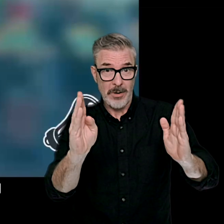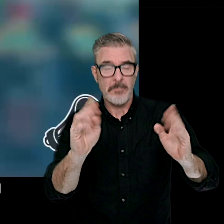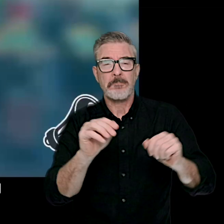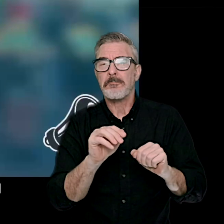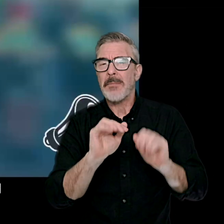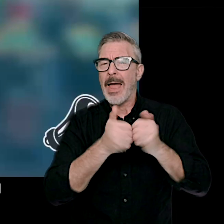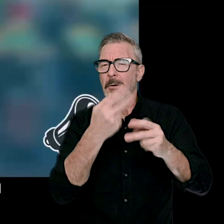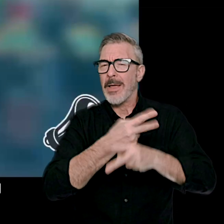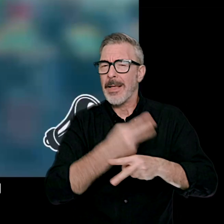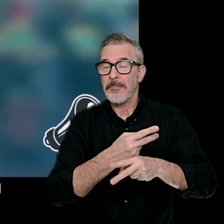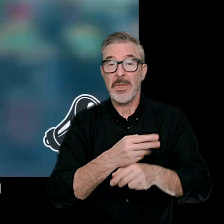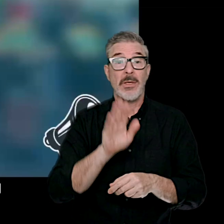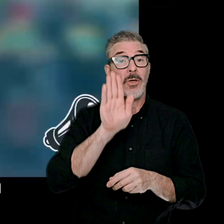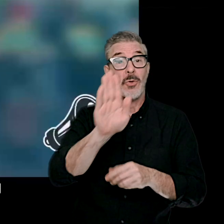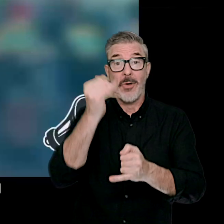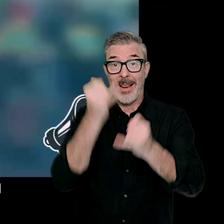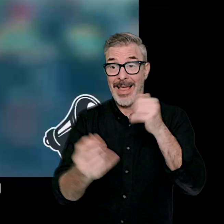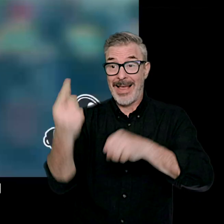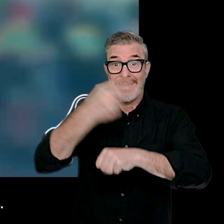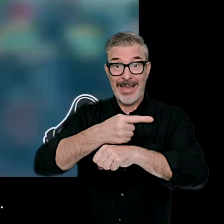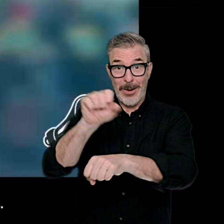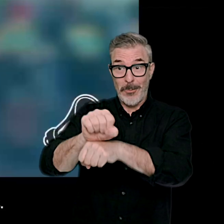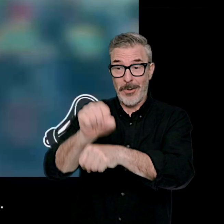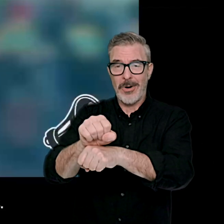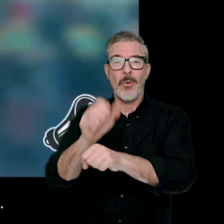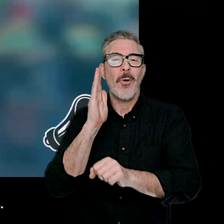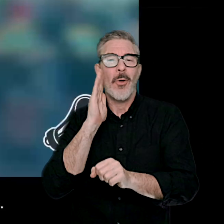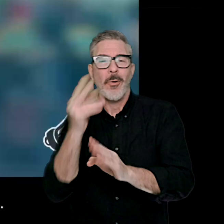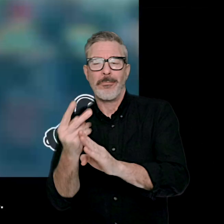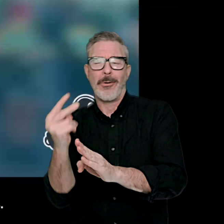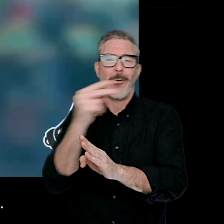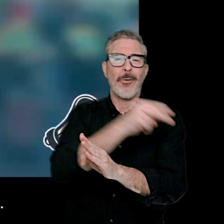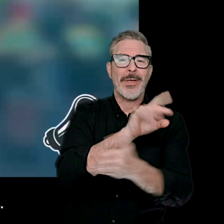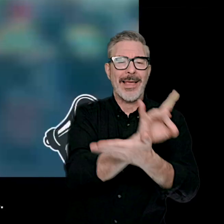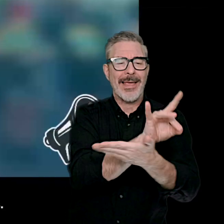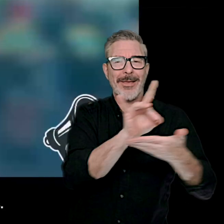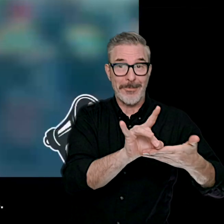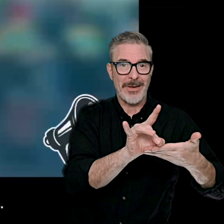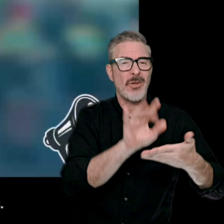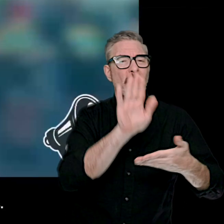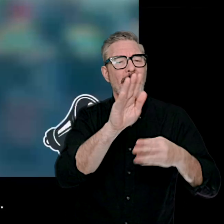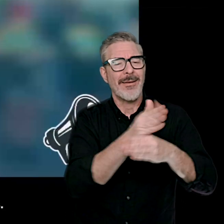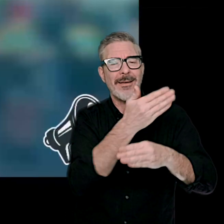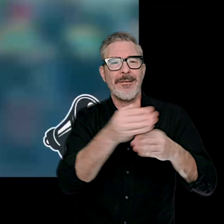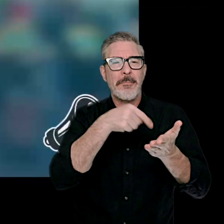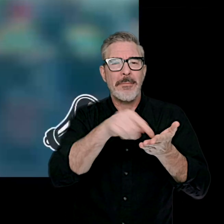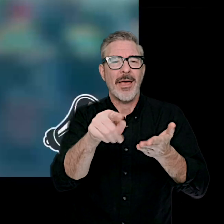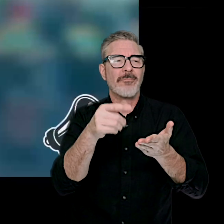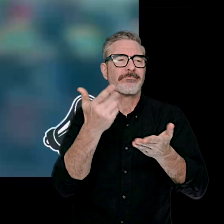1 week of CLOS pay is calculated by averaging out the most recent 8 weeks that you worked your regular